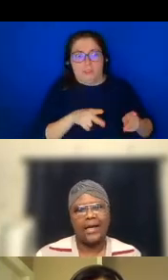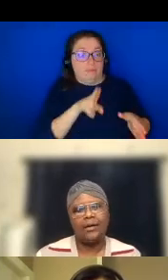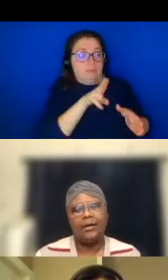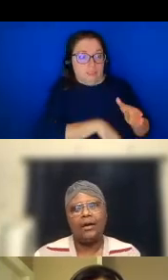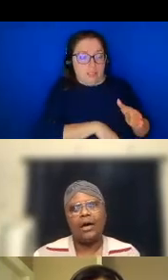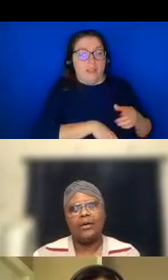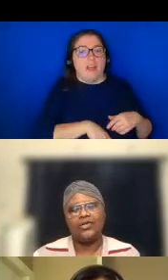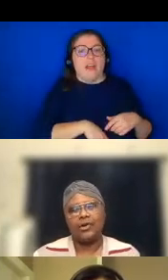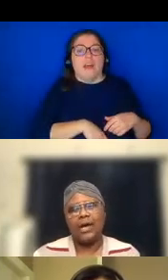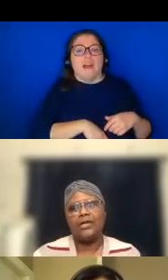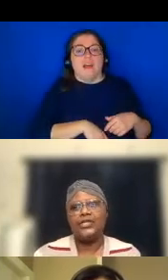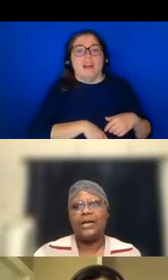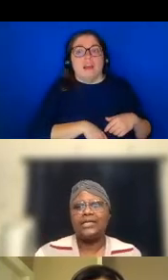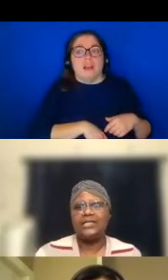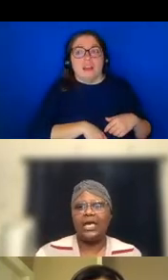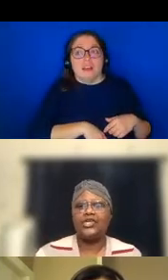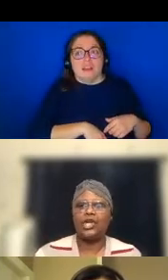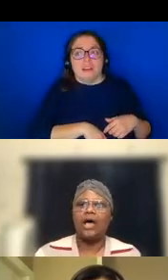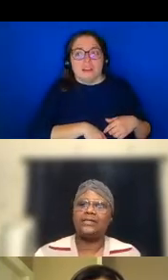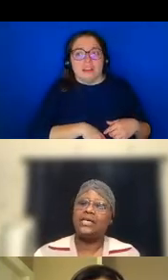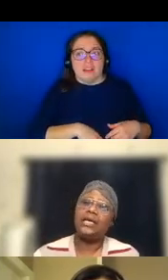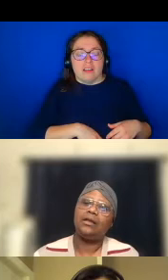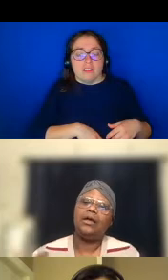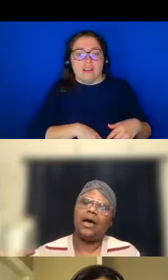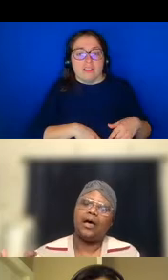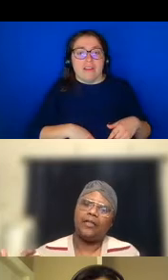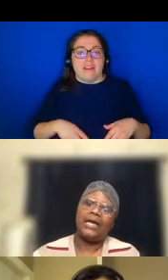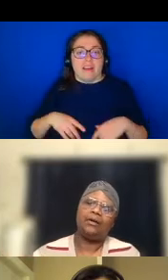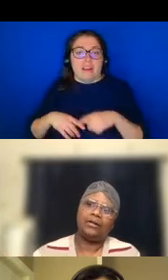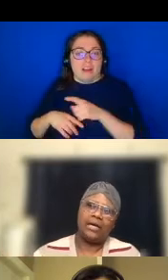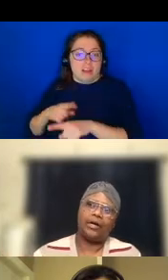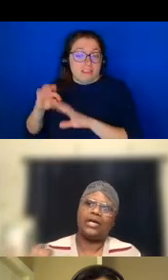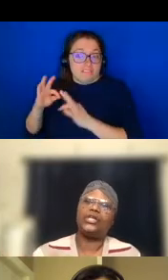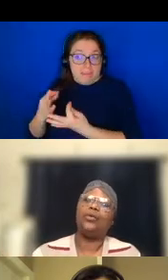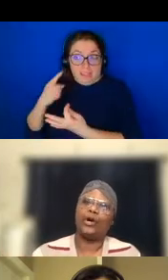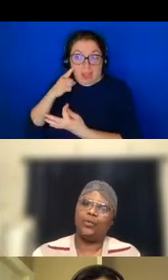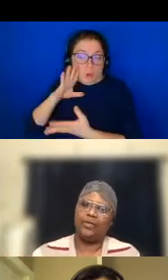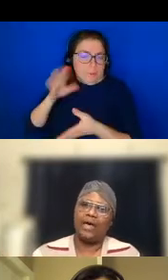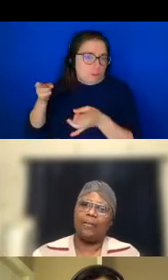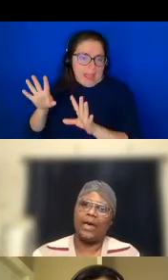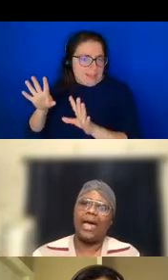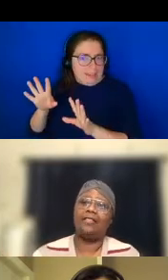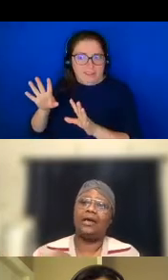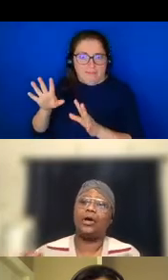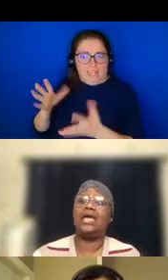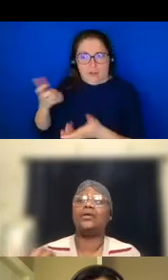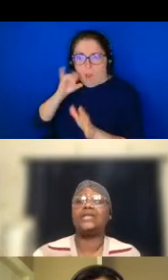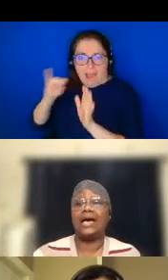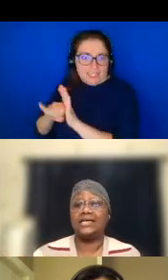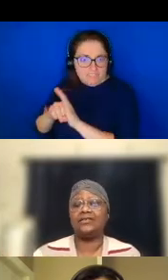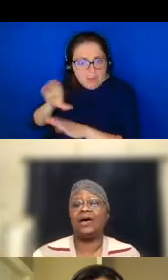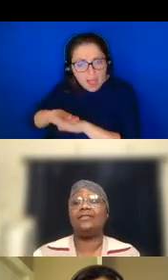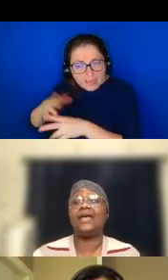traumatic to try and do an identification on scene, the medical examiner actually worked with them, and they were able